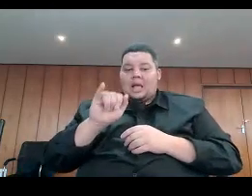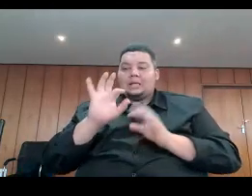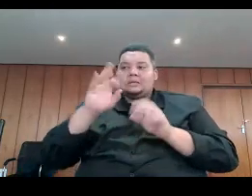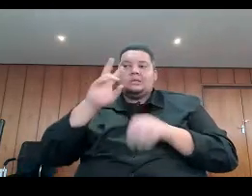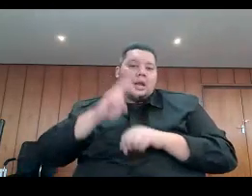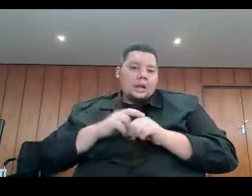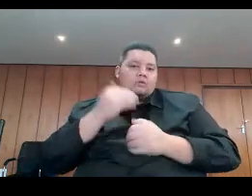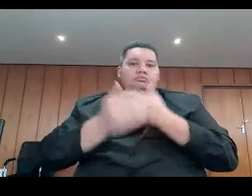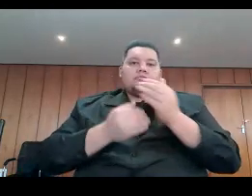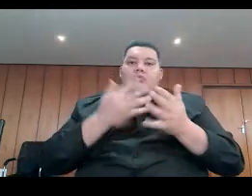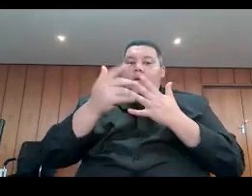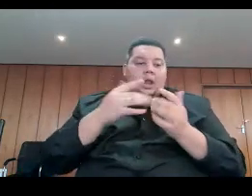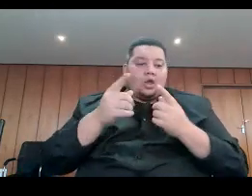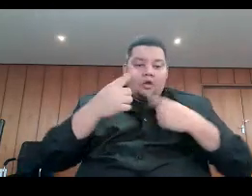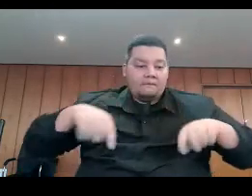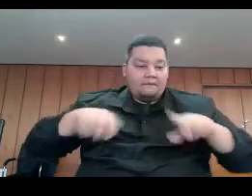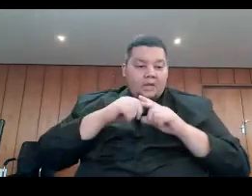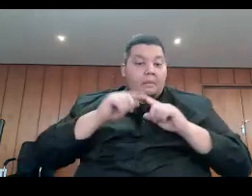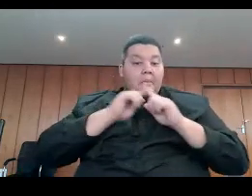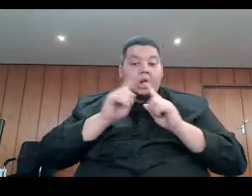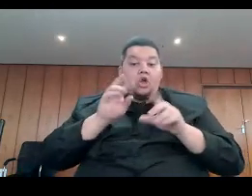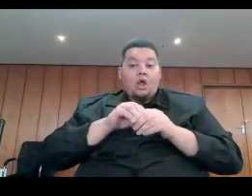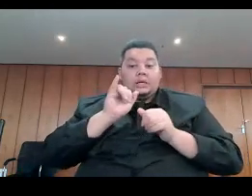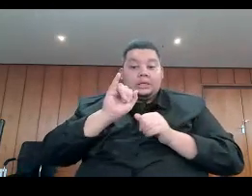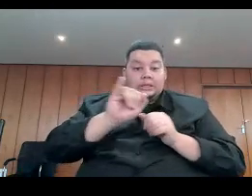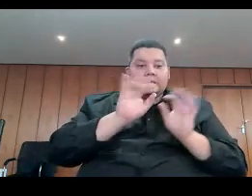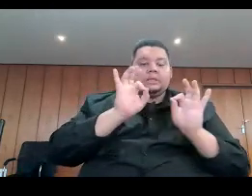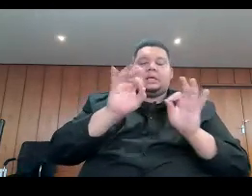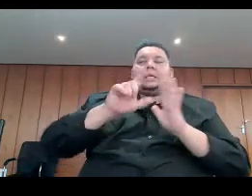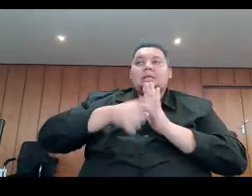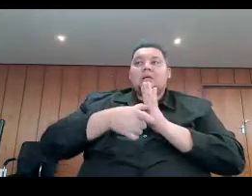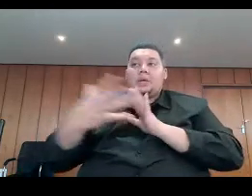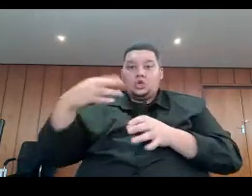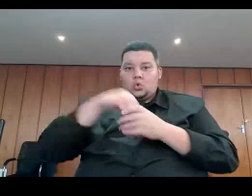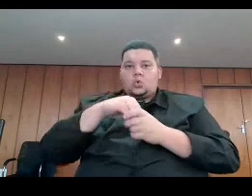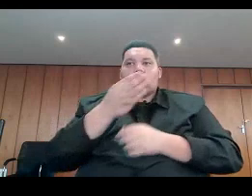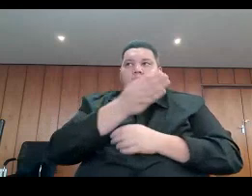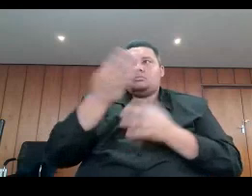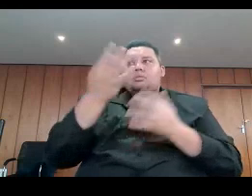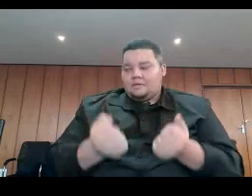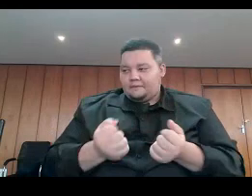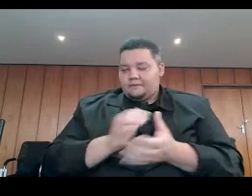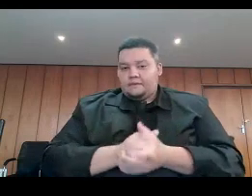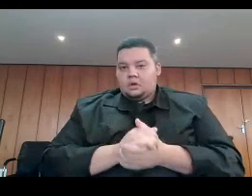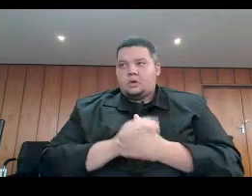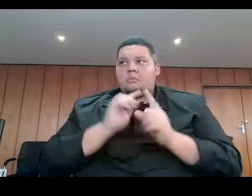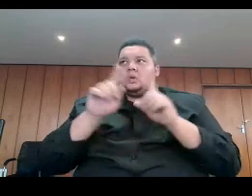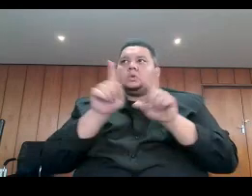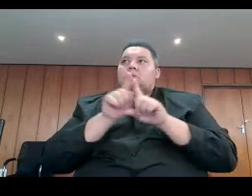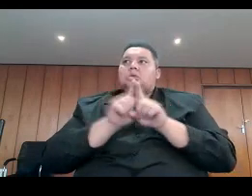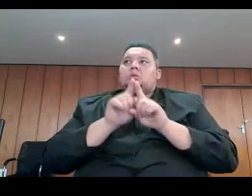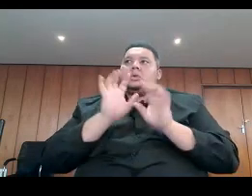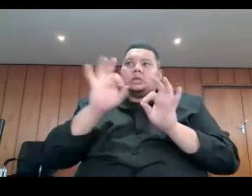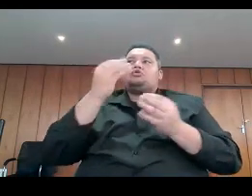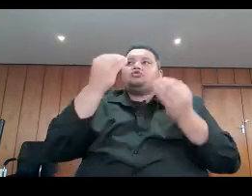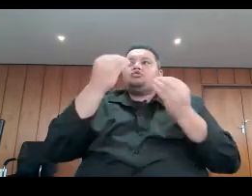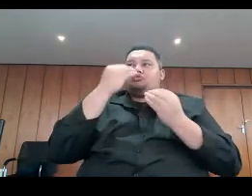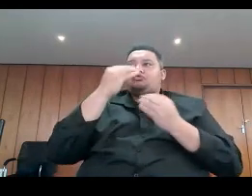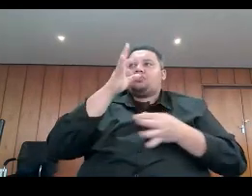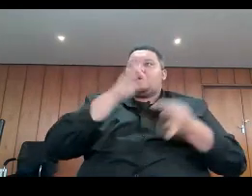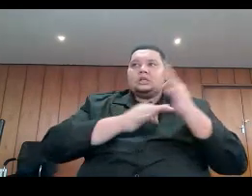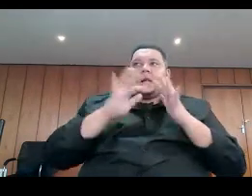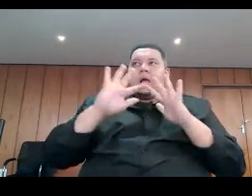needs to go in any of them. But in that one, the disability inclusion is in there. And even, I mean, he did instruct us, Carlo, what